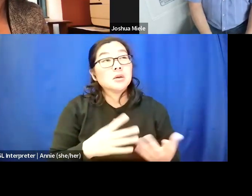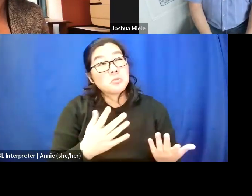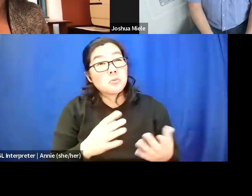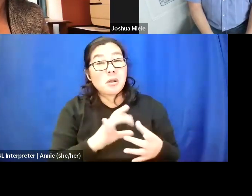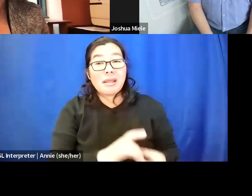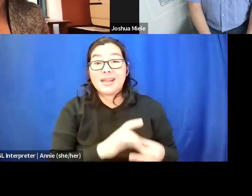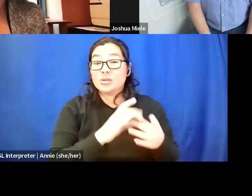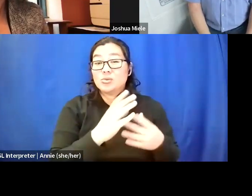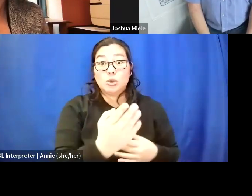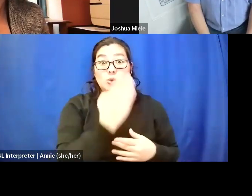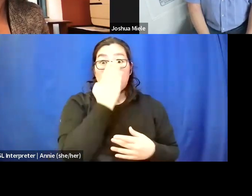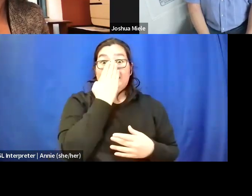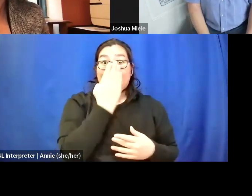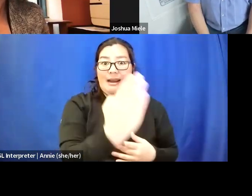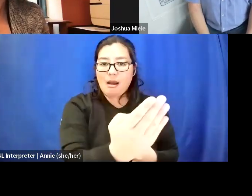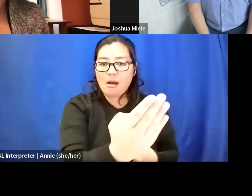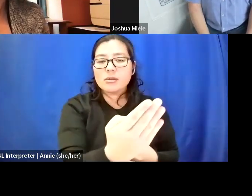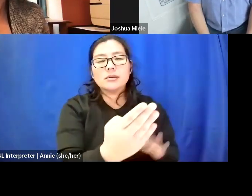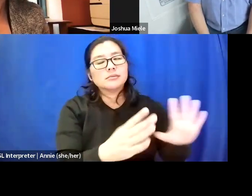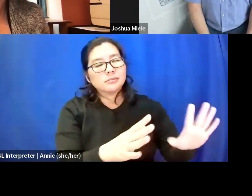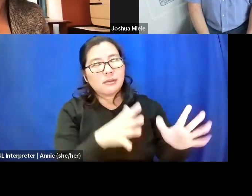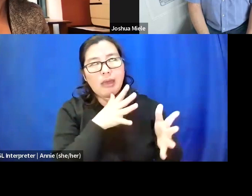hate to say it. I know we're